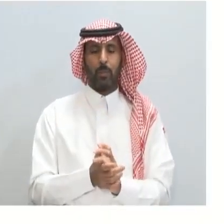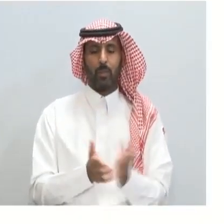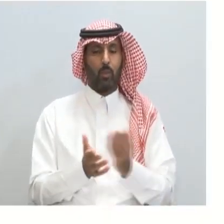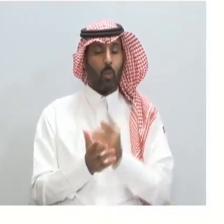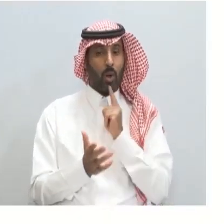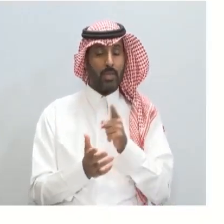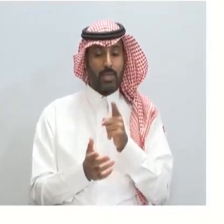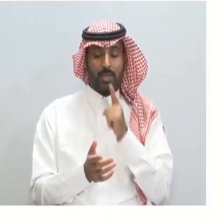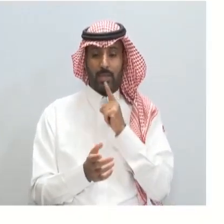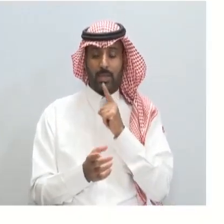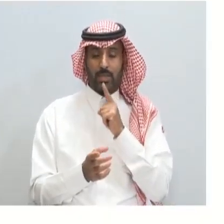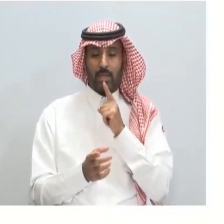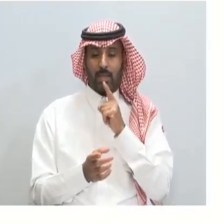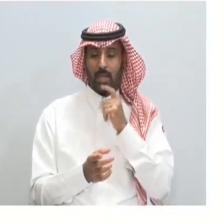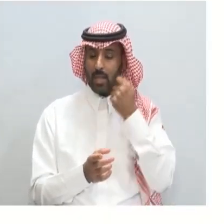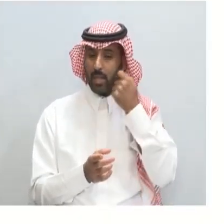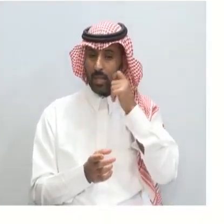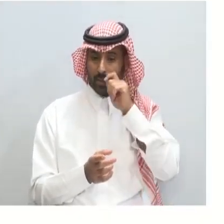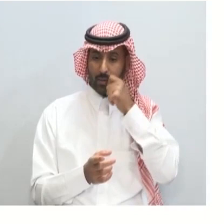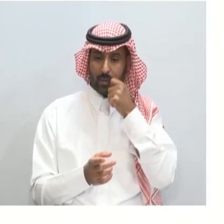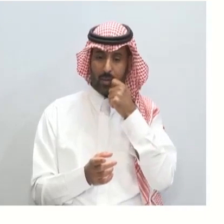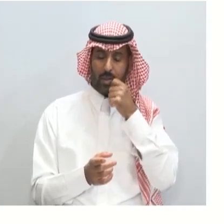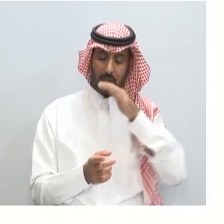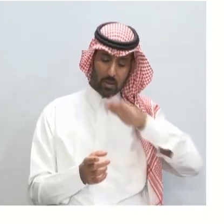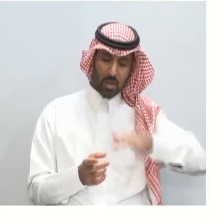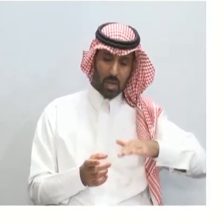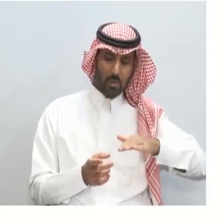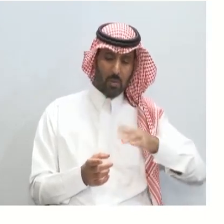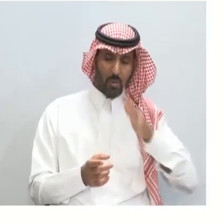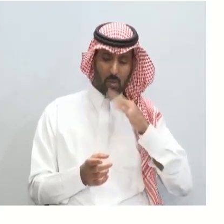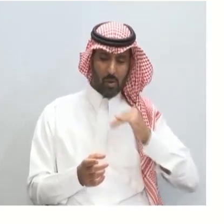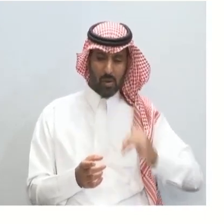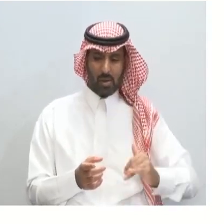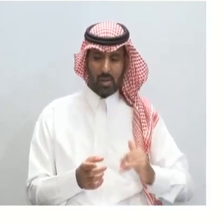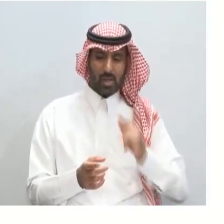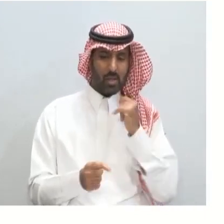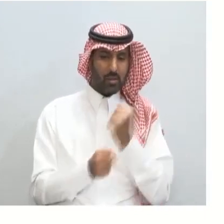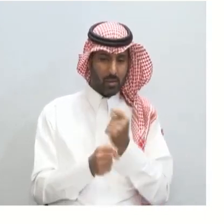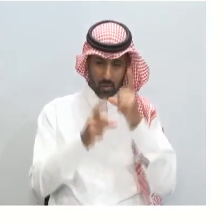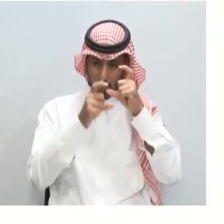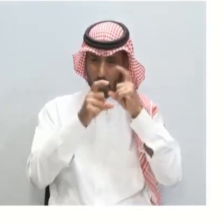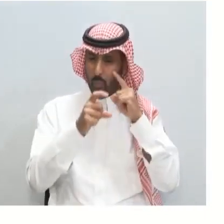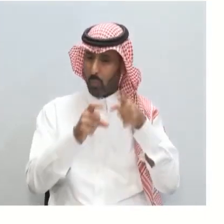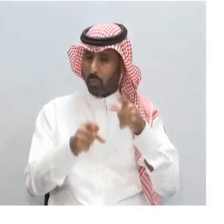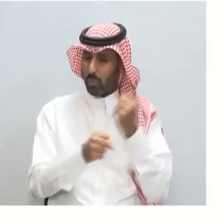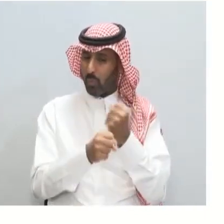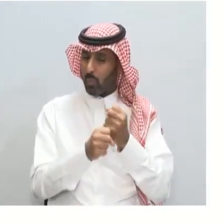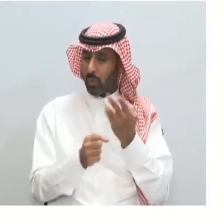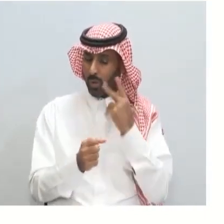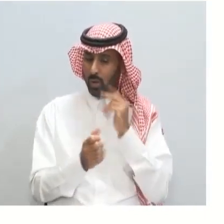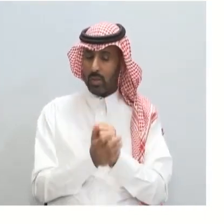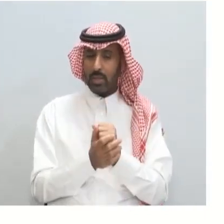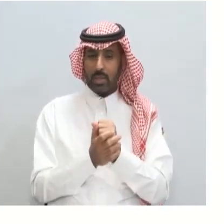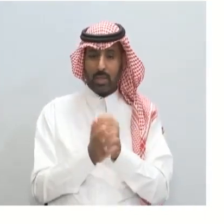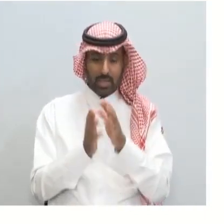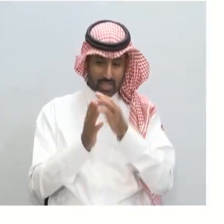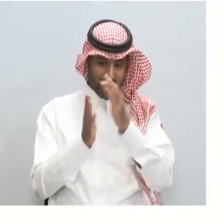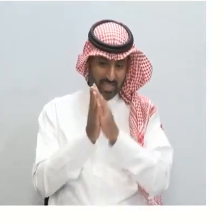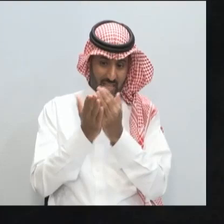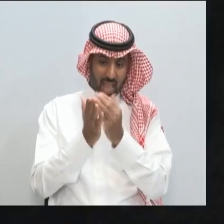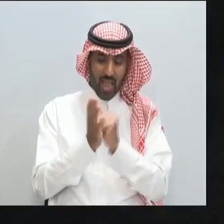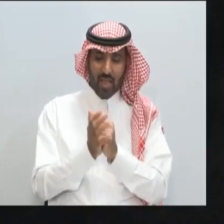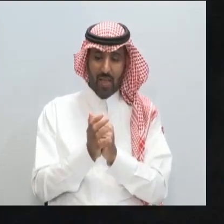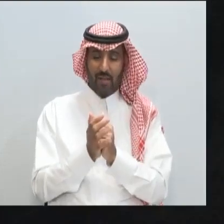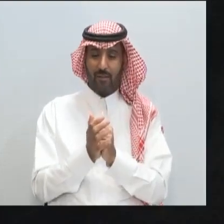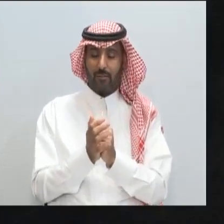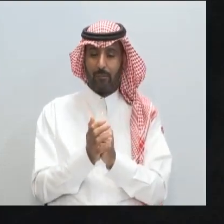What is the boy in the photo doing? What is the boy in the photo doing? Page 52. If you open your